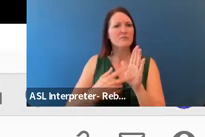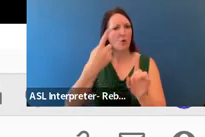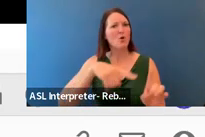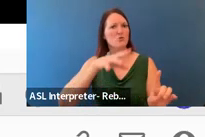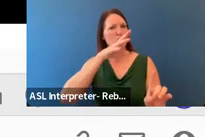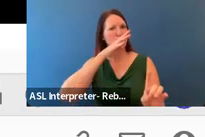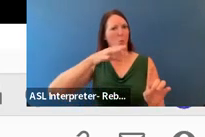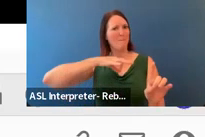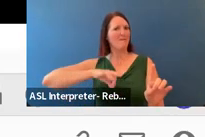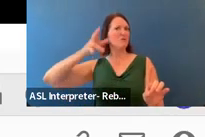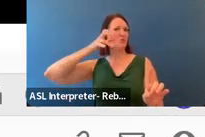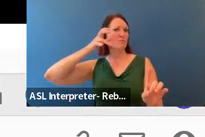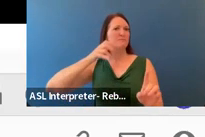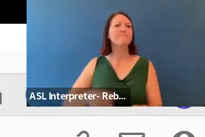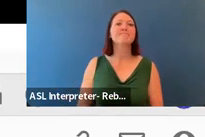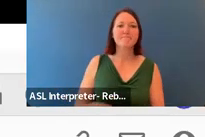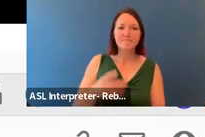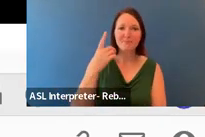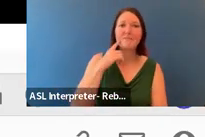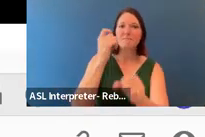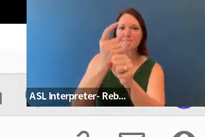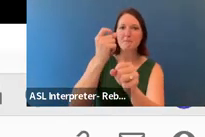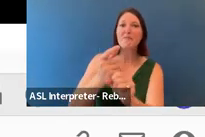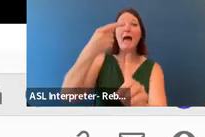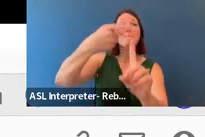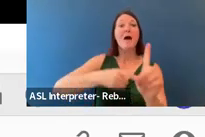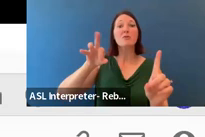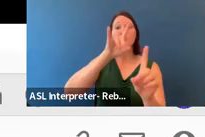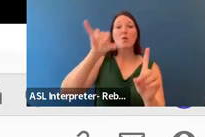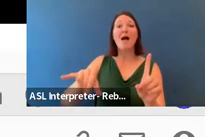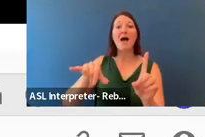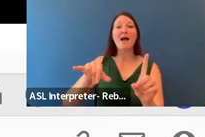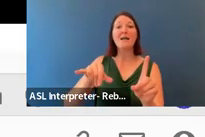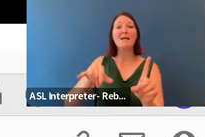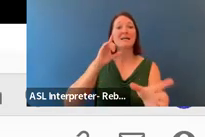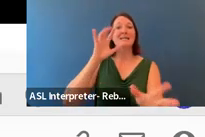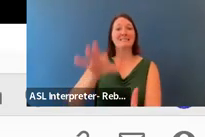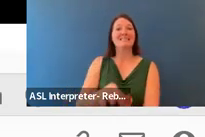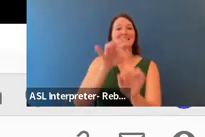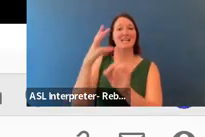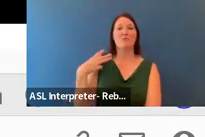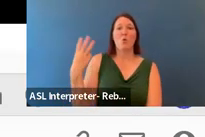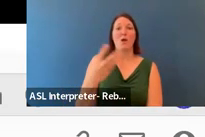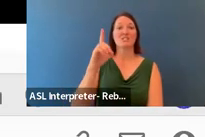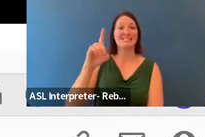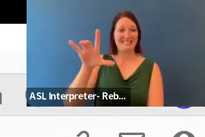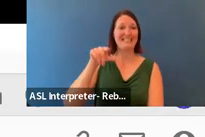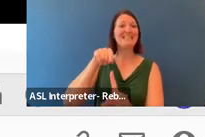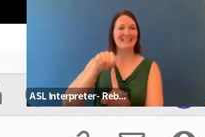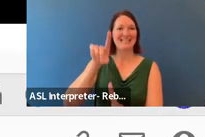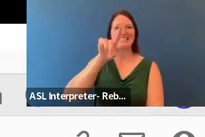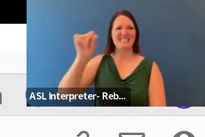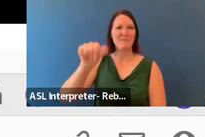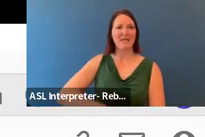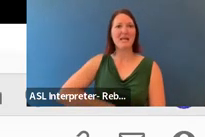reading it. Whereas each year, the month of July is designated in Washington, D.C. as Disability Pride